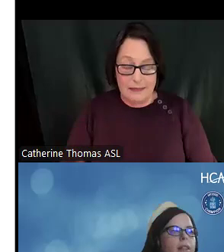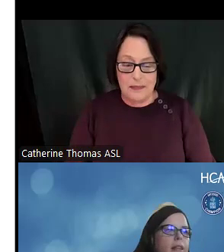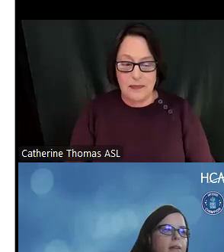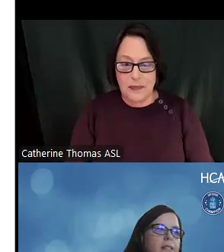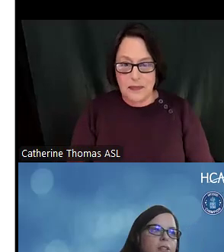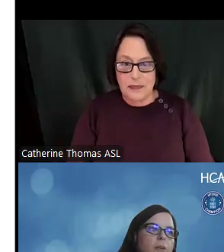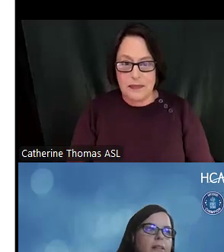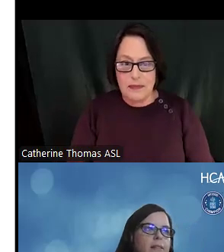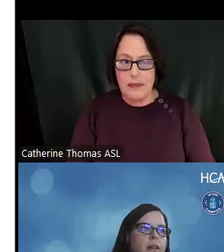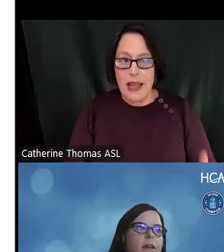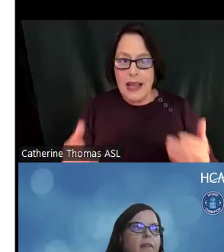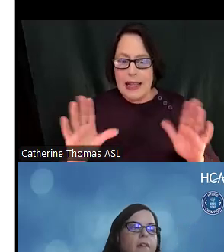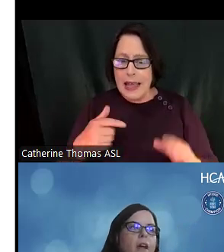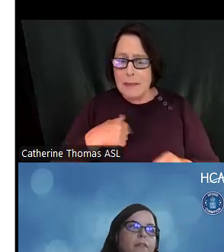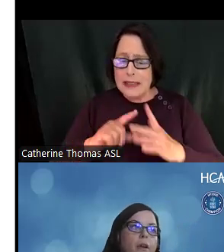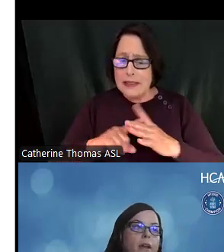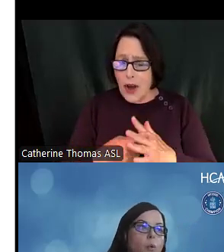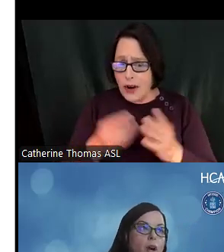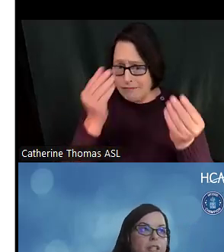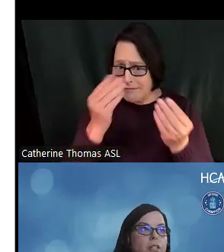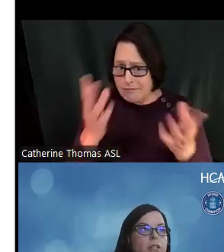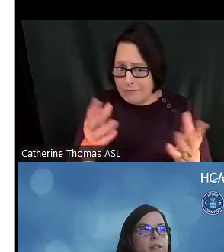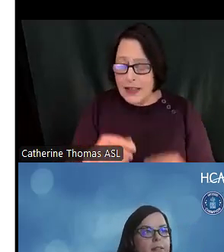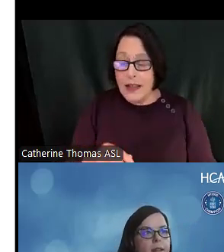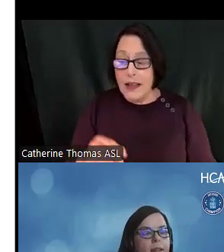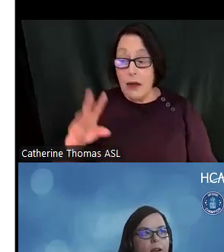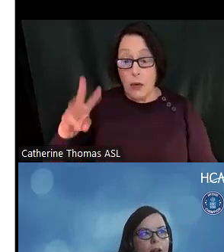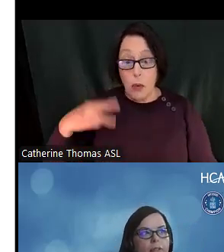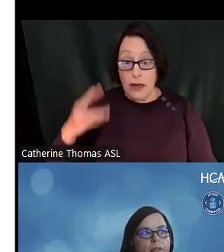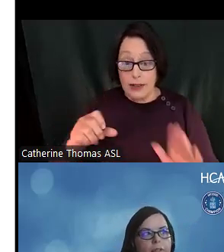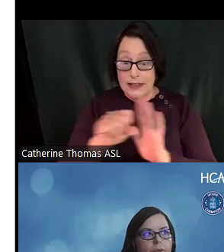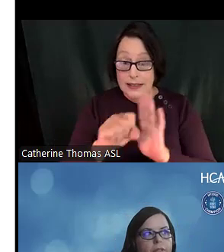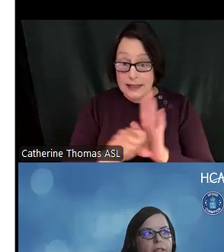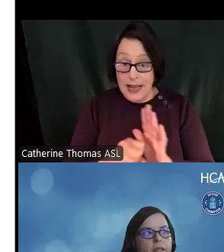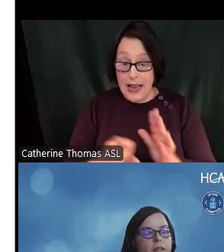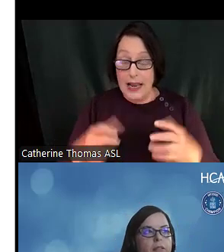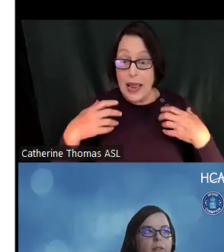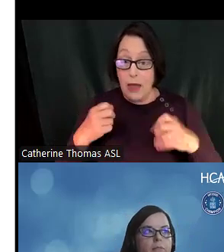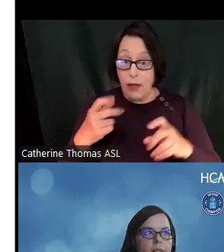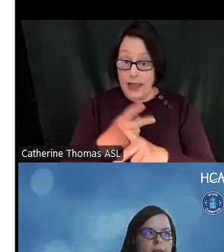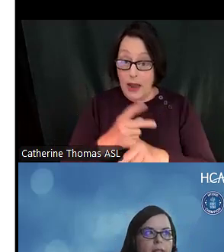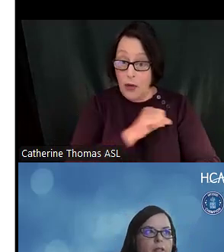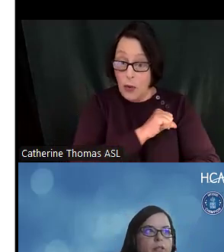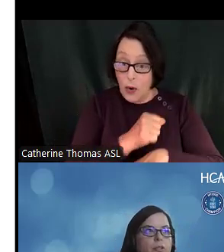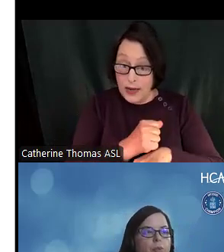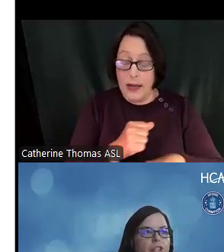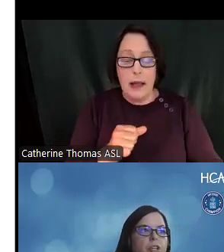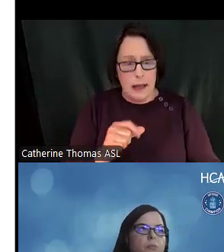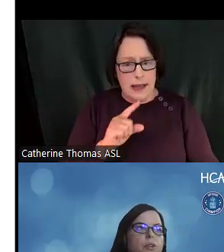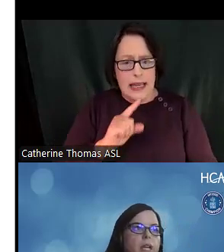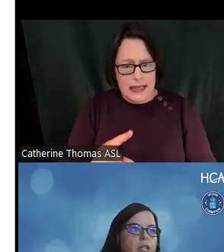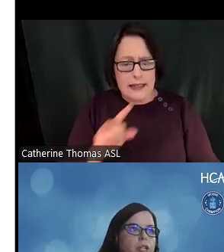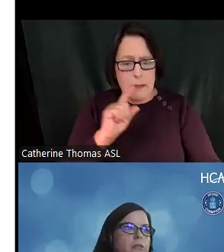So let me start by saying that the Washington State Healthcare Authority is committed to